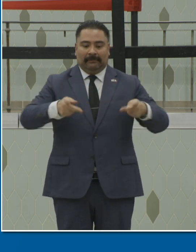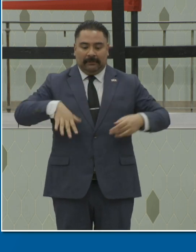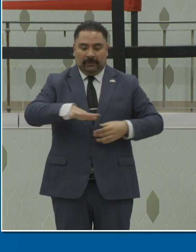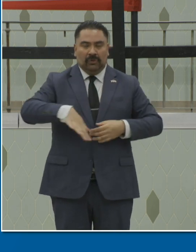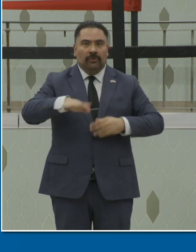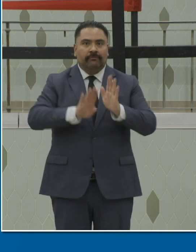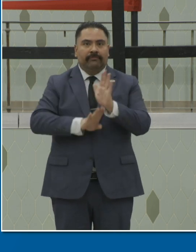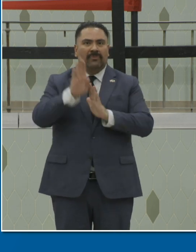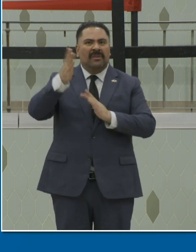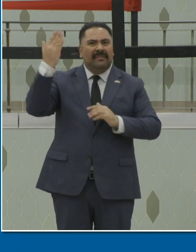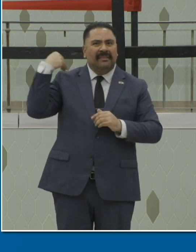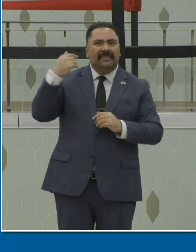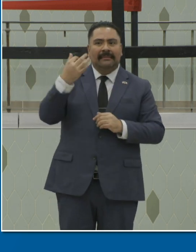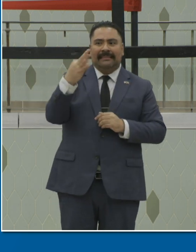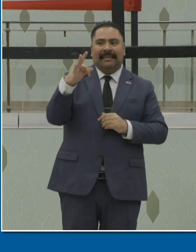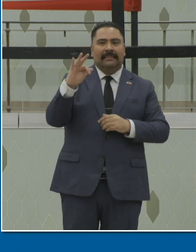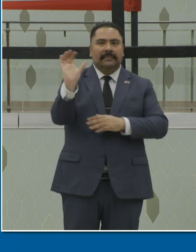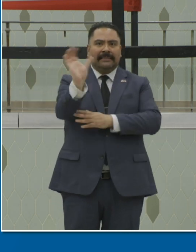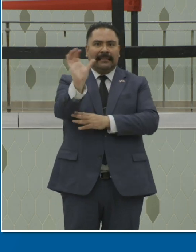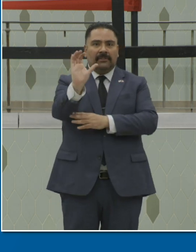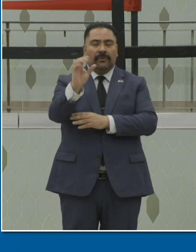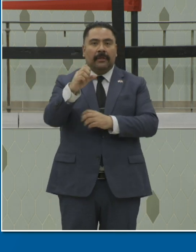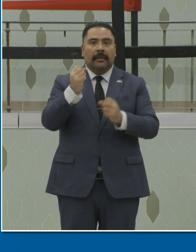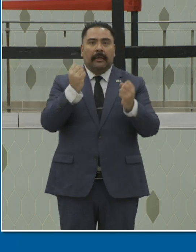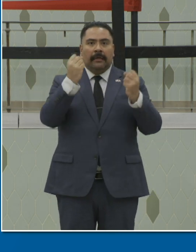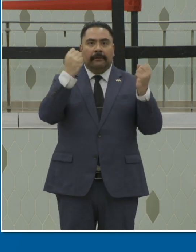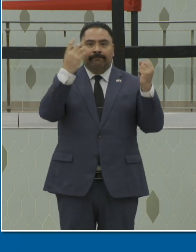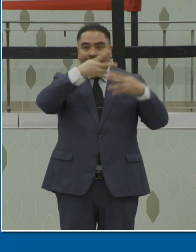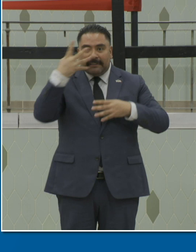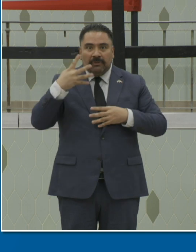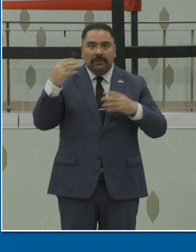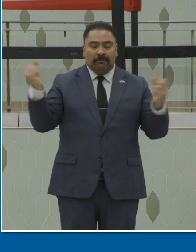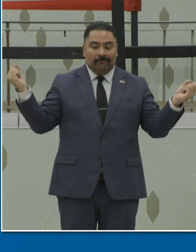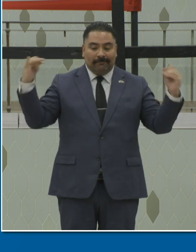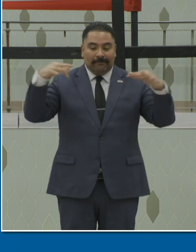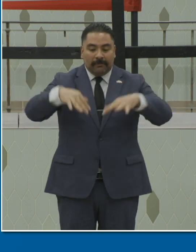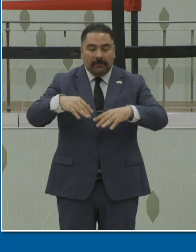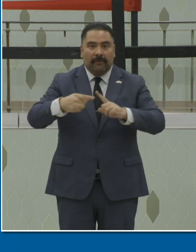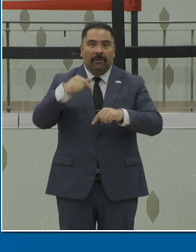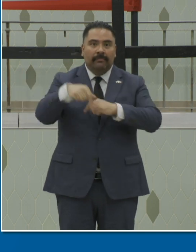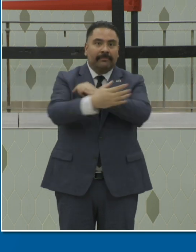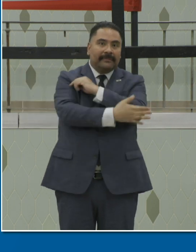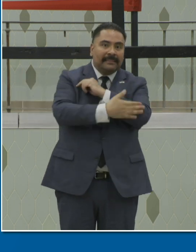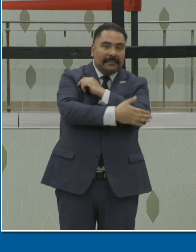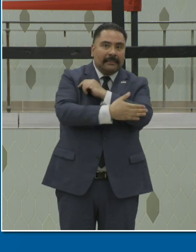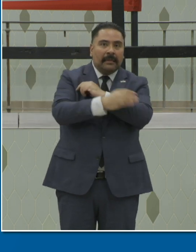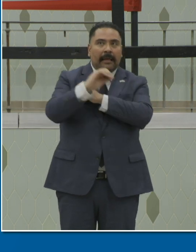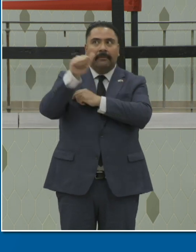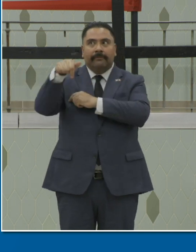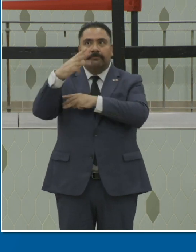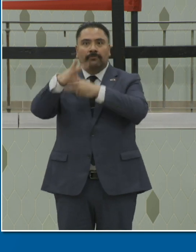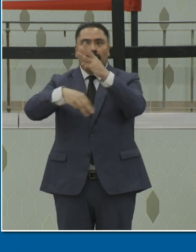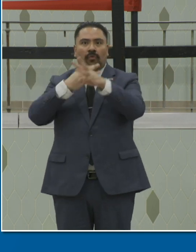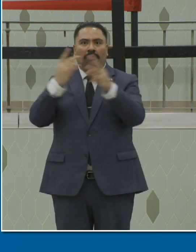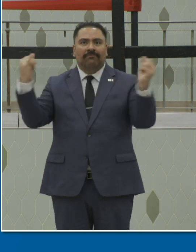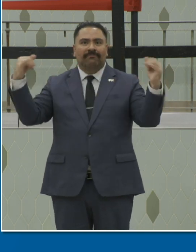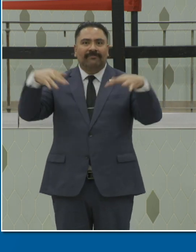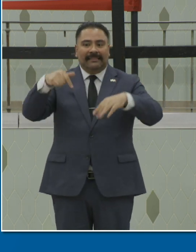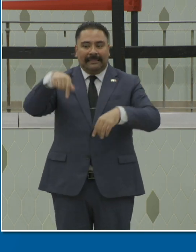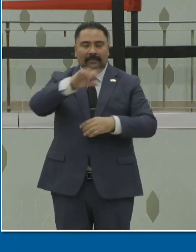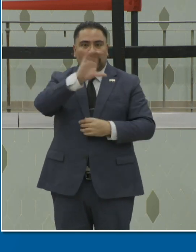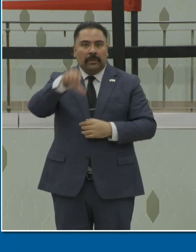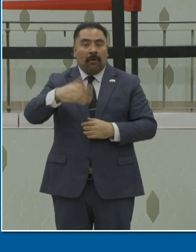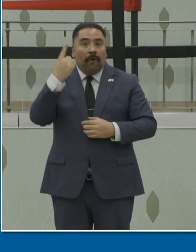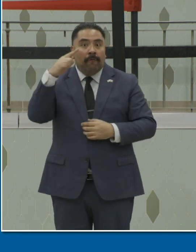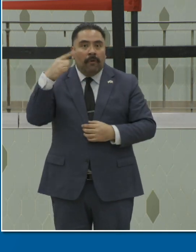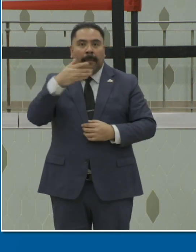been born out of the 19th century when immigrants from all over the nation and the globe flocked to the city for a better life. That's why I think